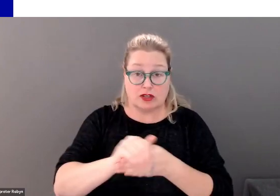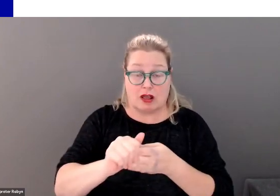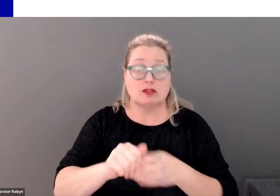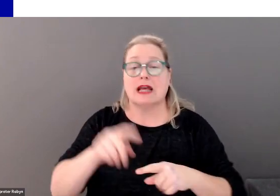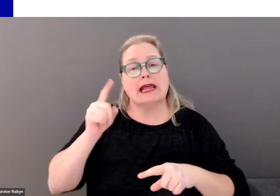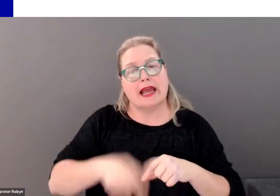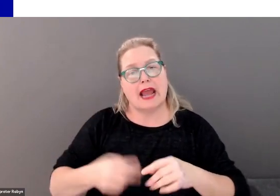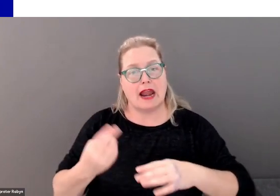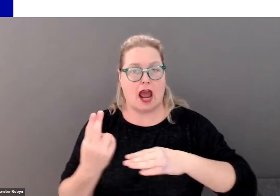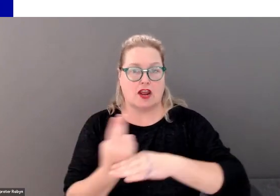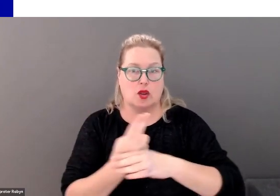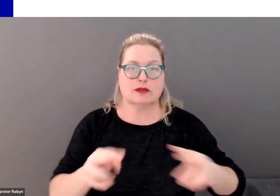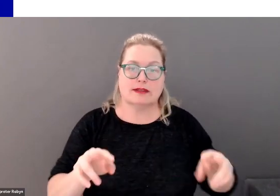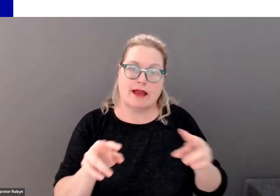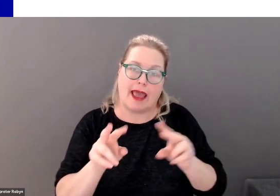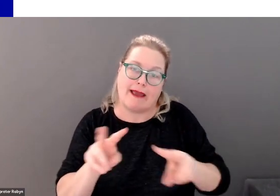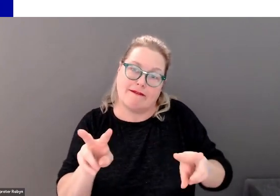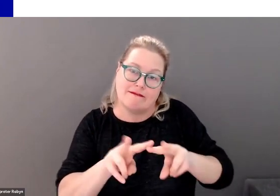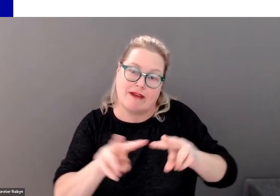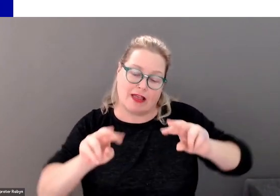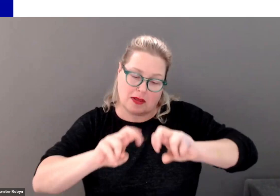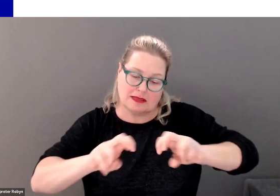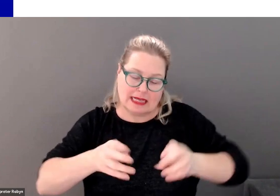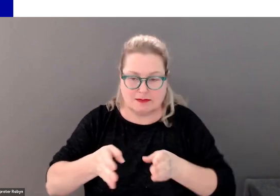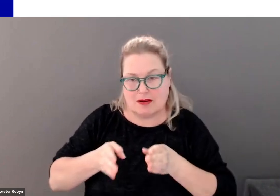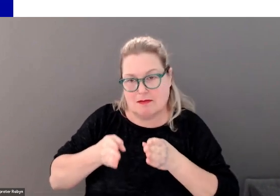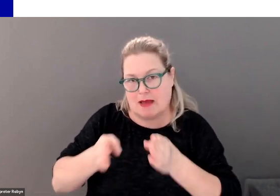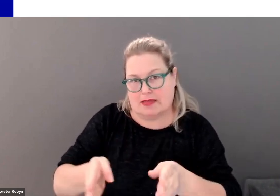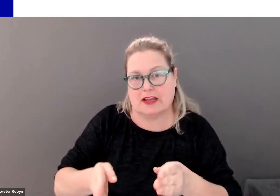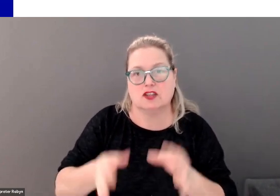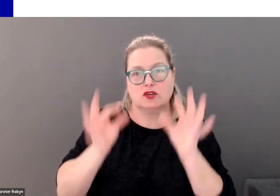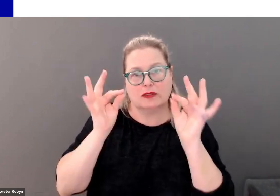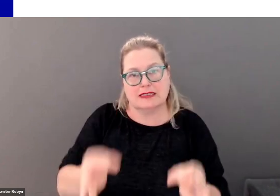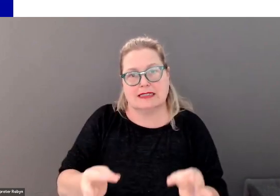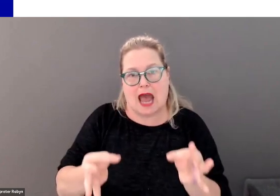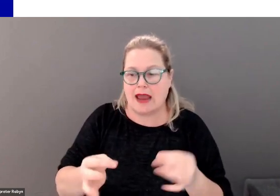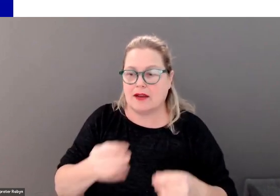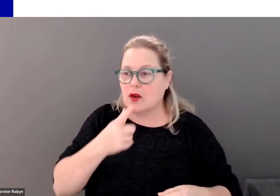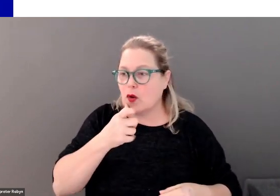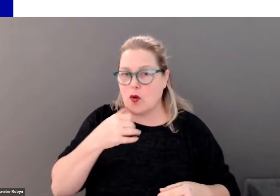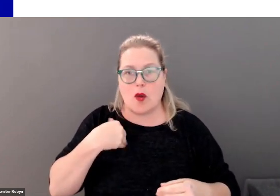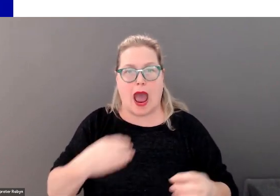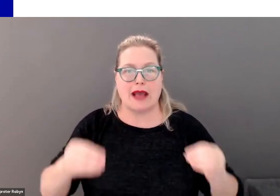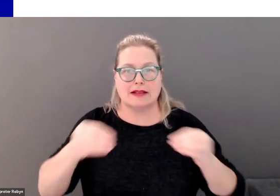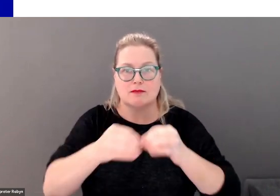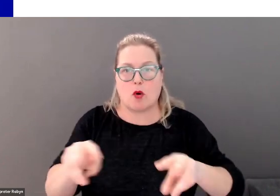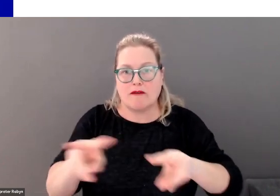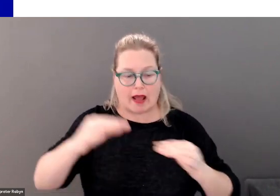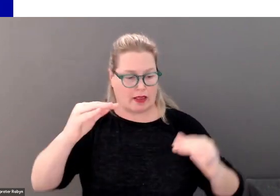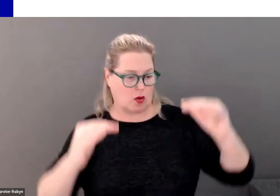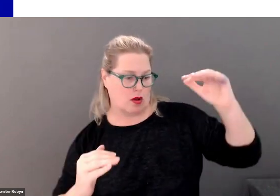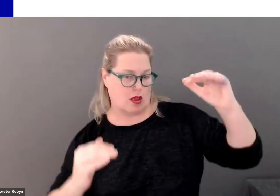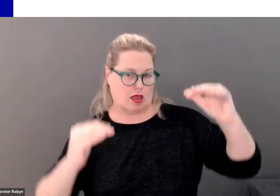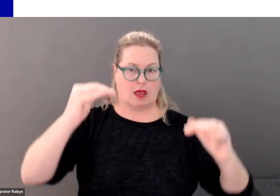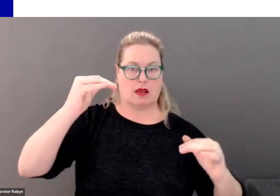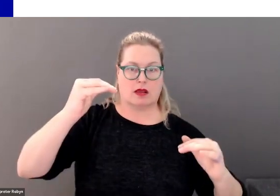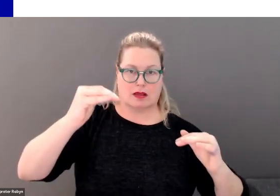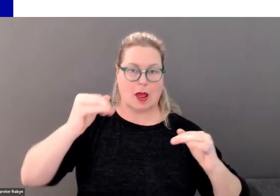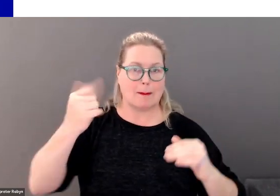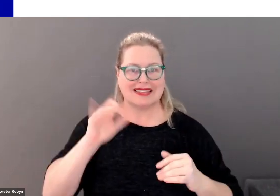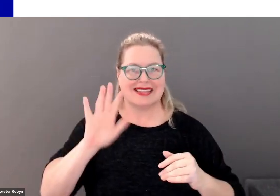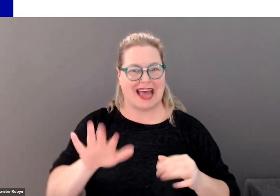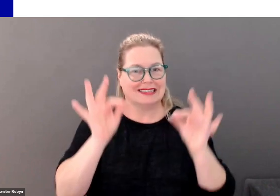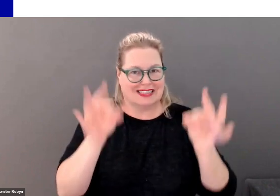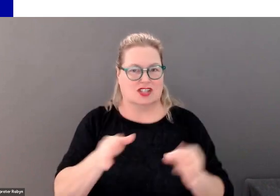that discounts the value of life extension on the basis of disability and in a way that materially impacts access to a benefit or service. But I want